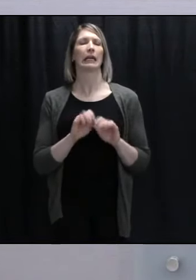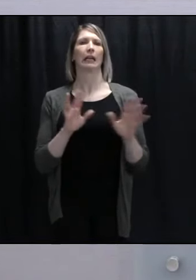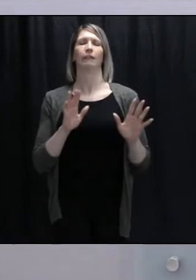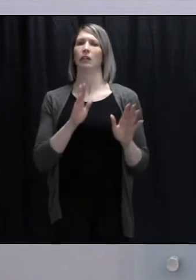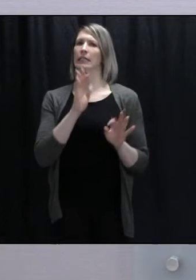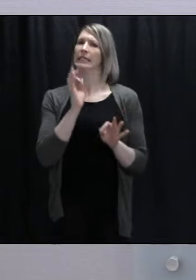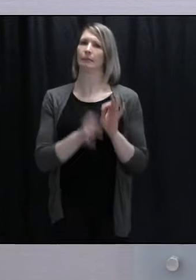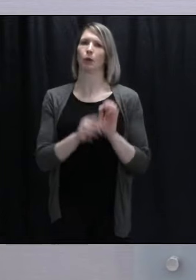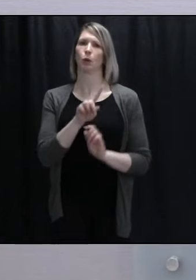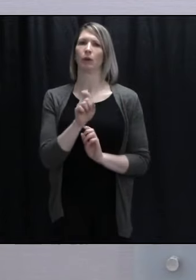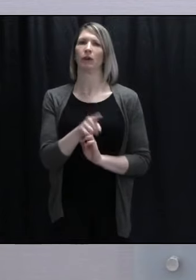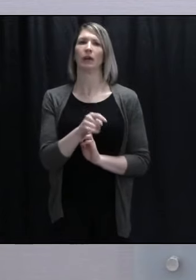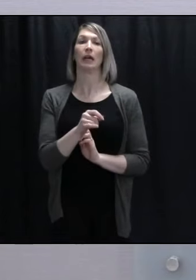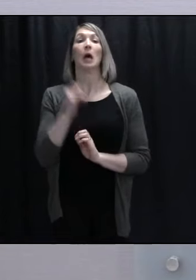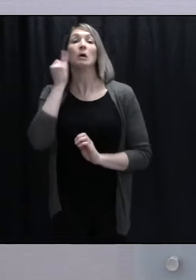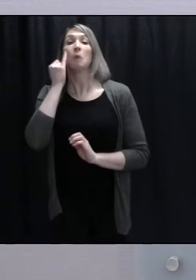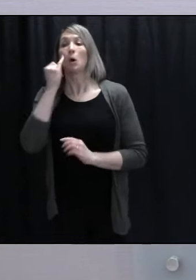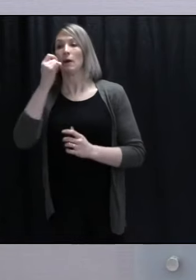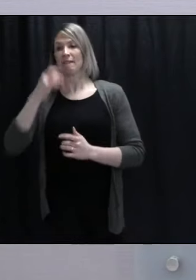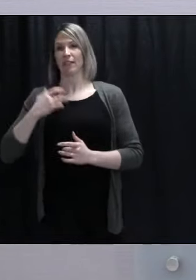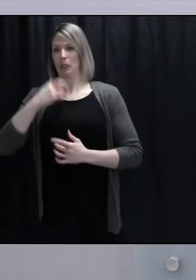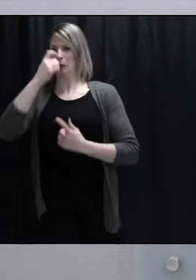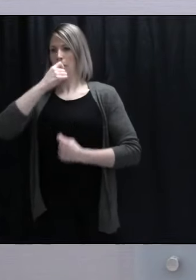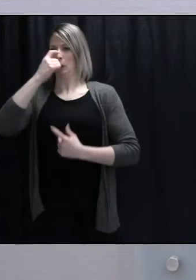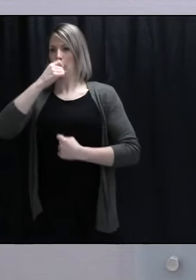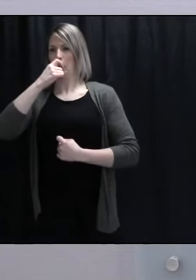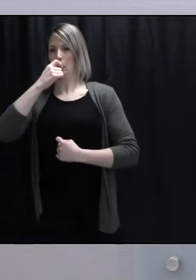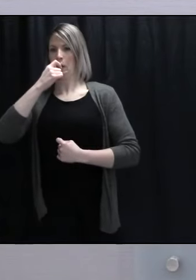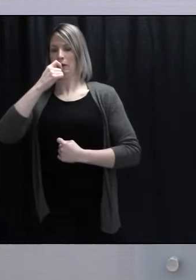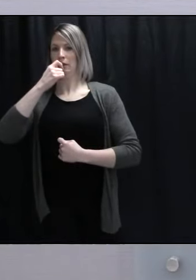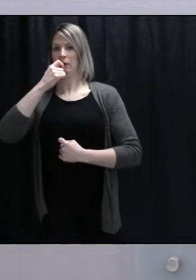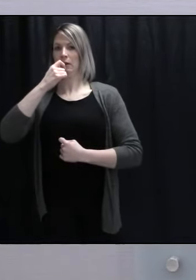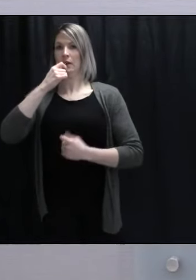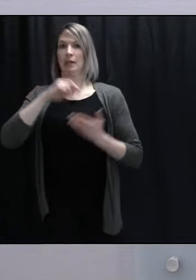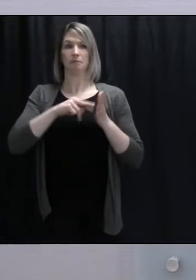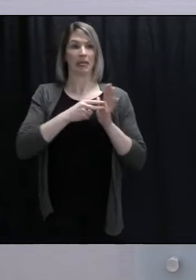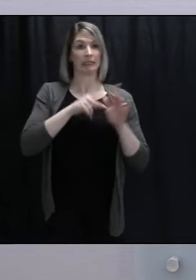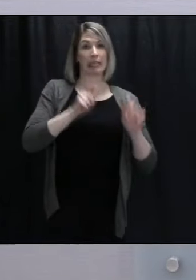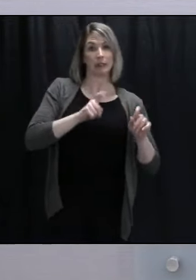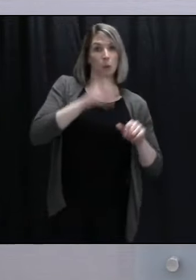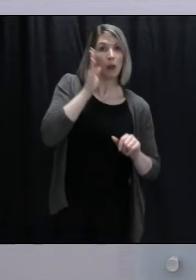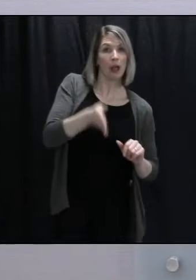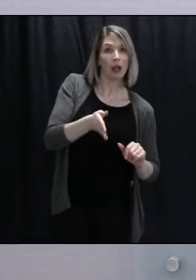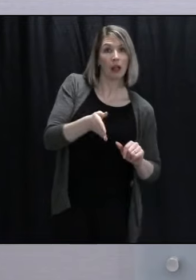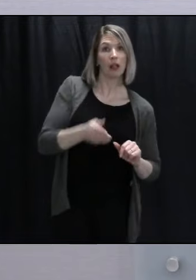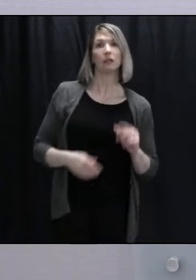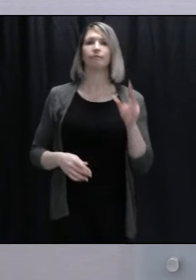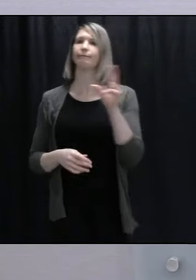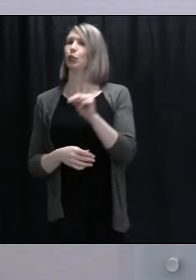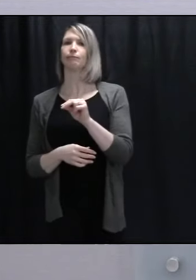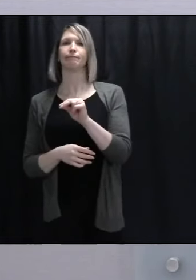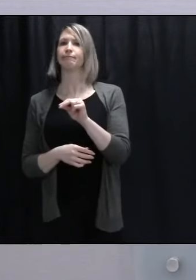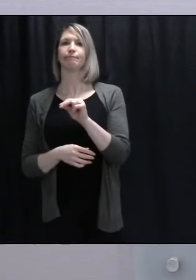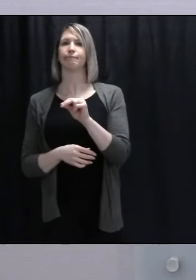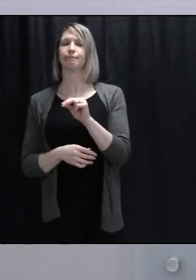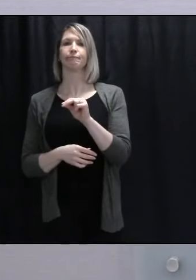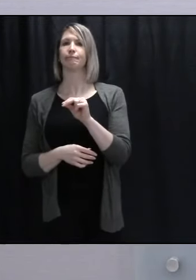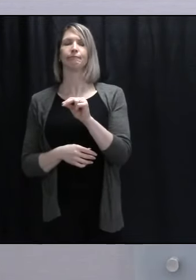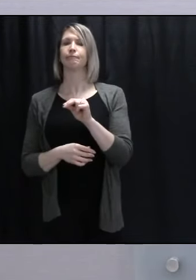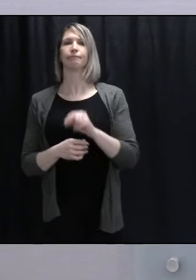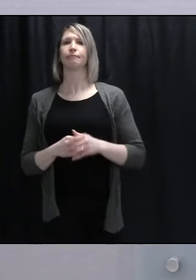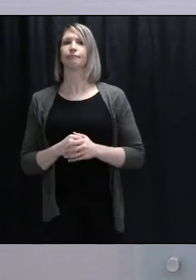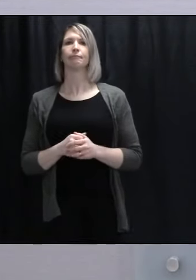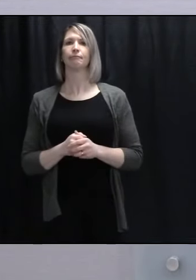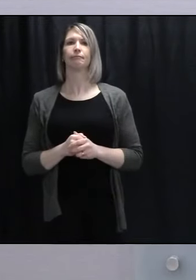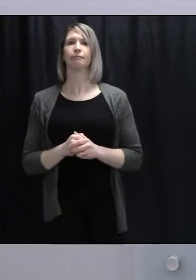kind of flu-like symptoms, does that automatically qualify you for testing? At this point, no. What we are